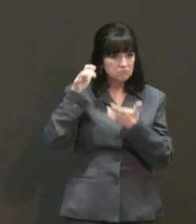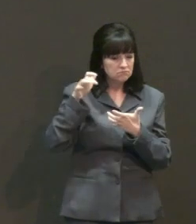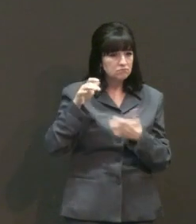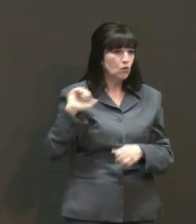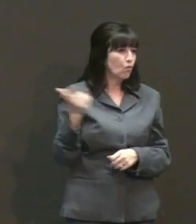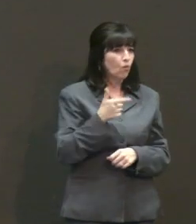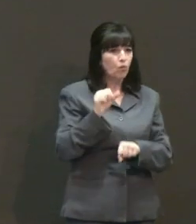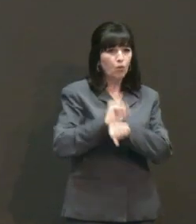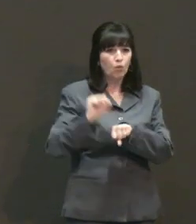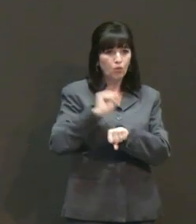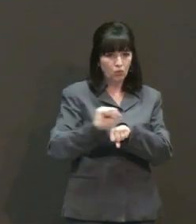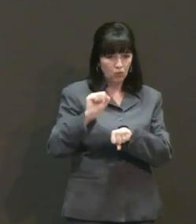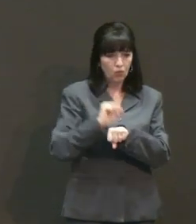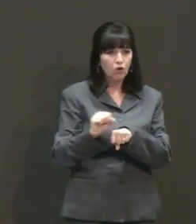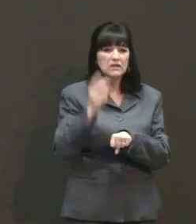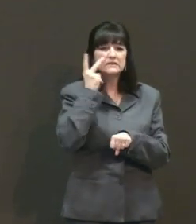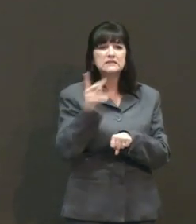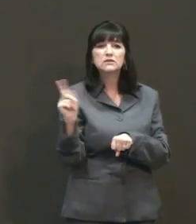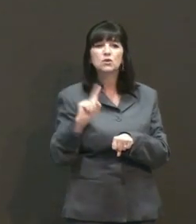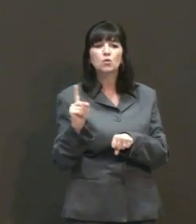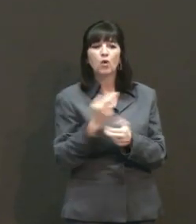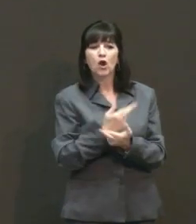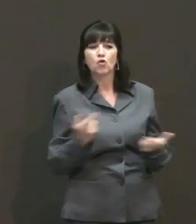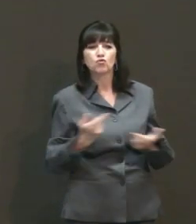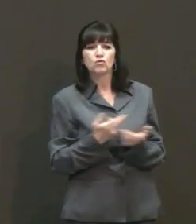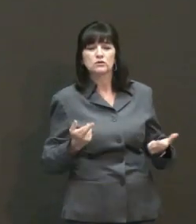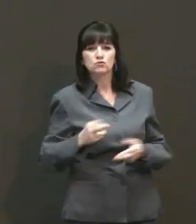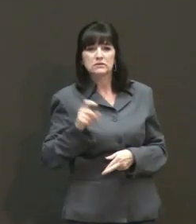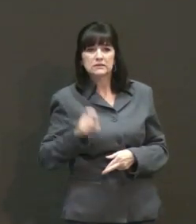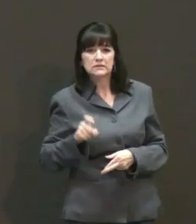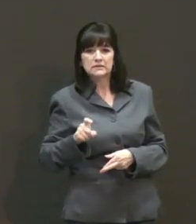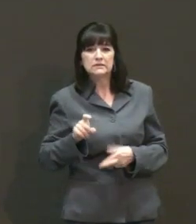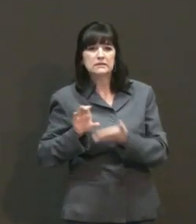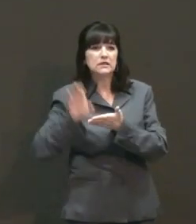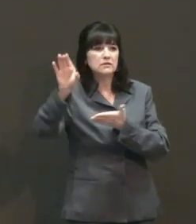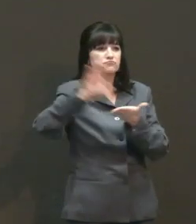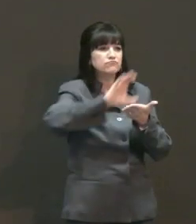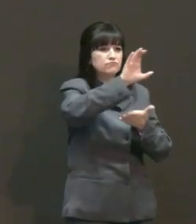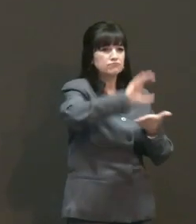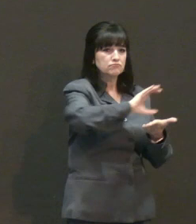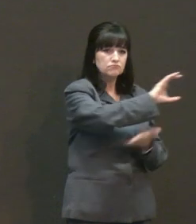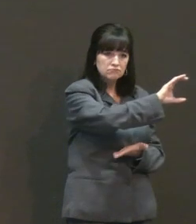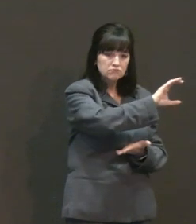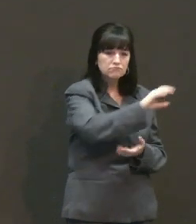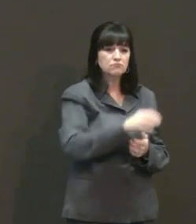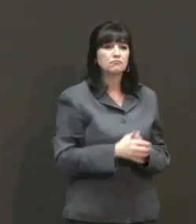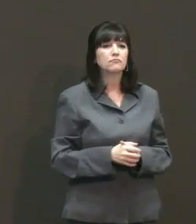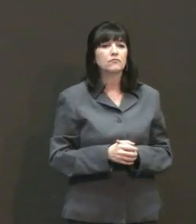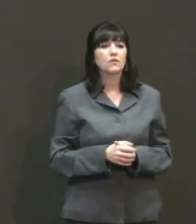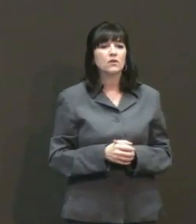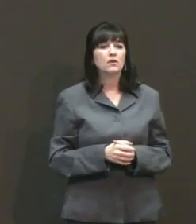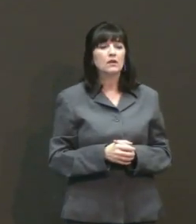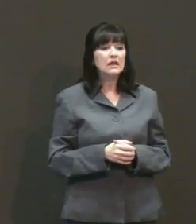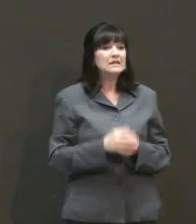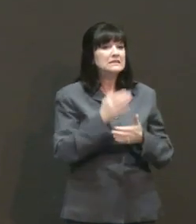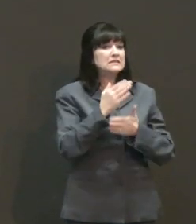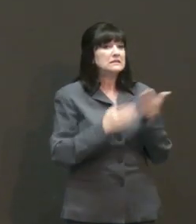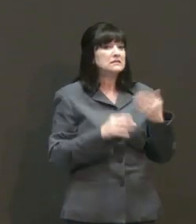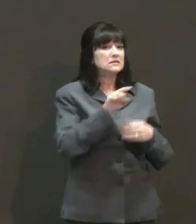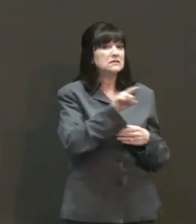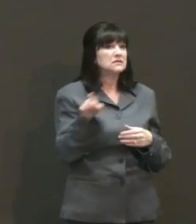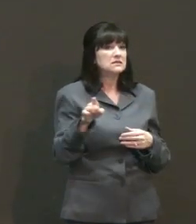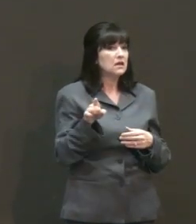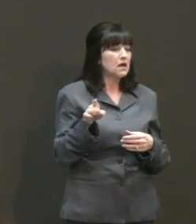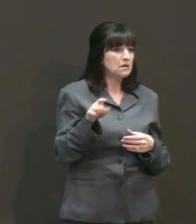diligently to source stuff, and we get confirmations on some stuff, but then I guess there's other parts that we're not confident on when it's